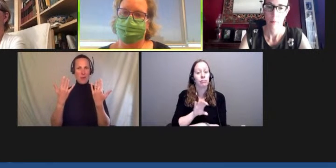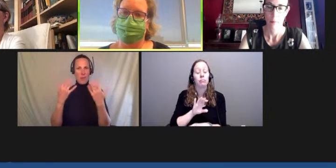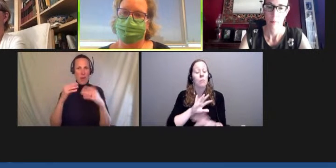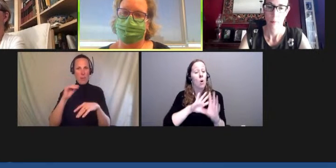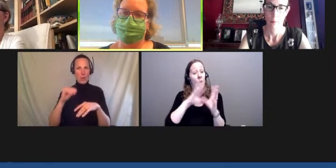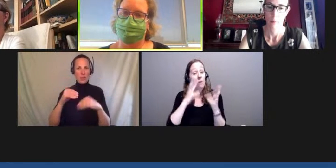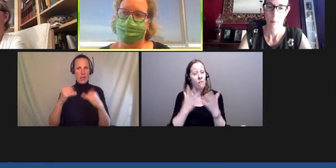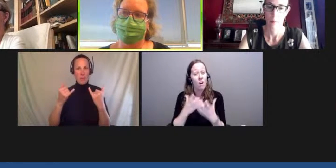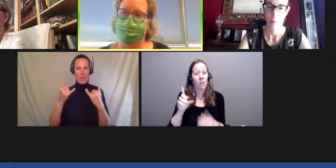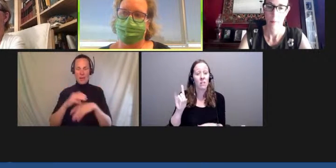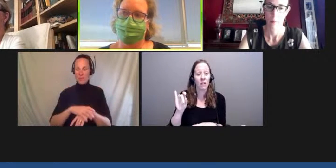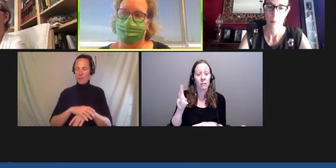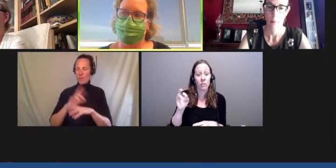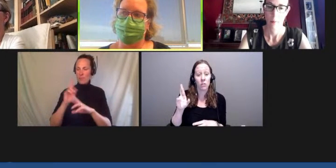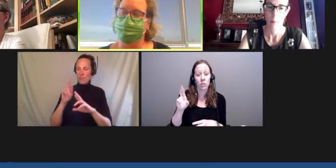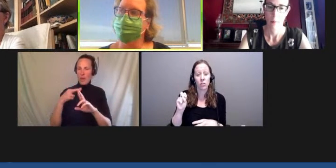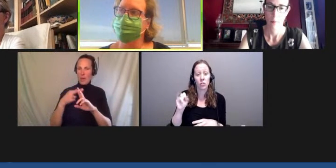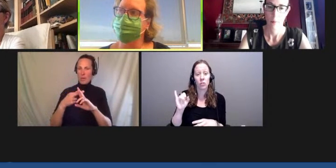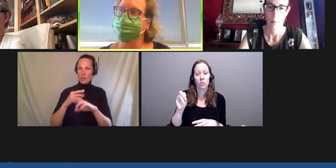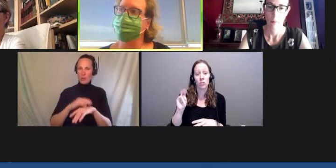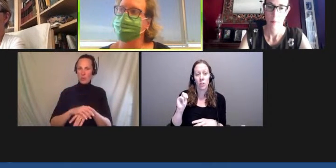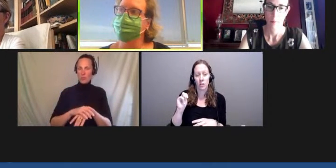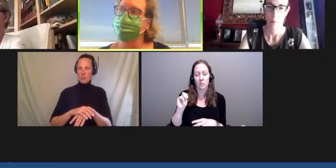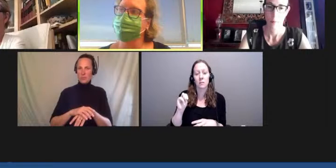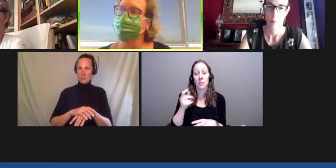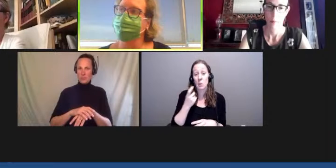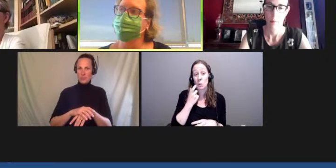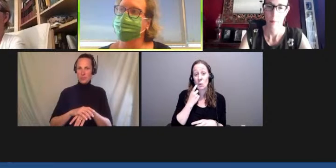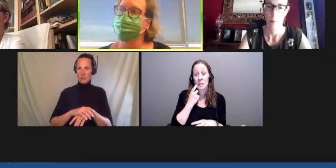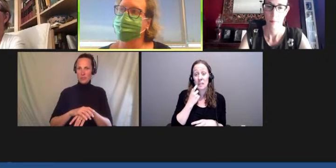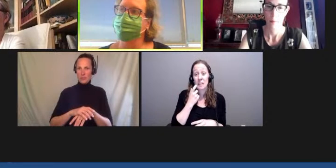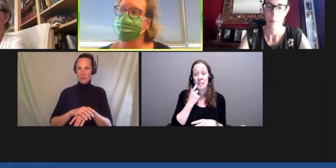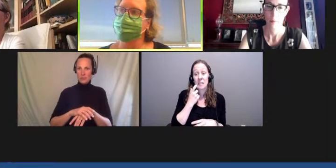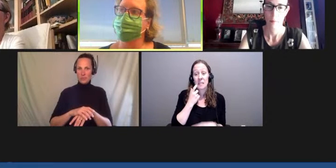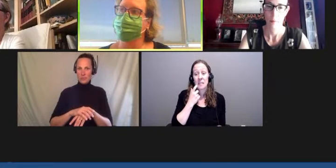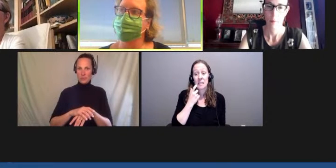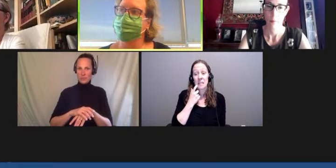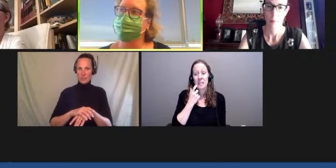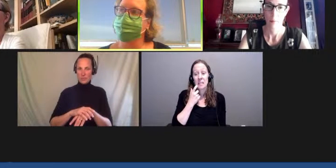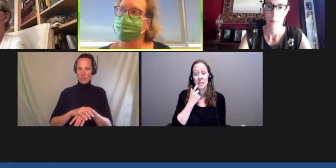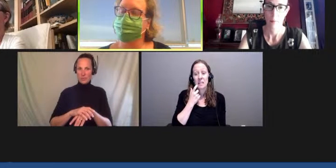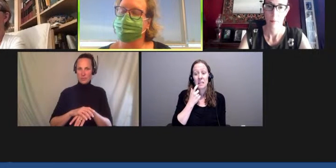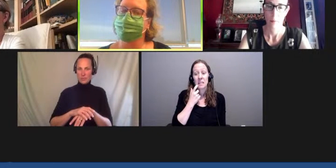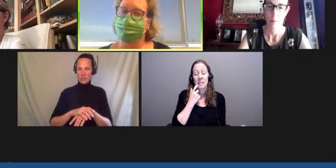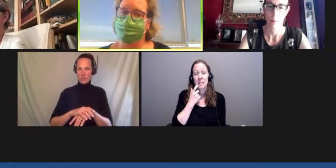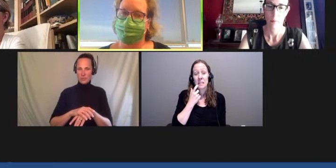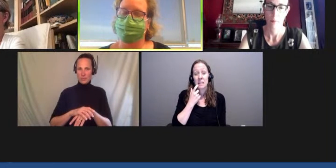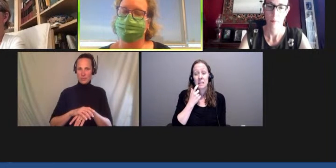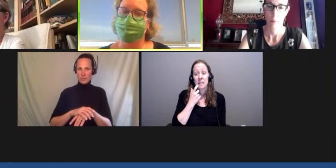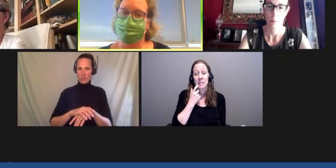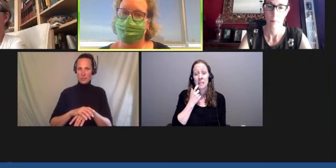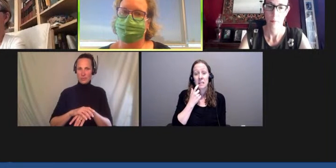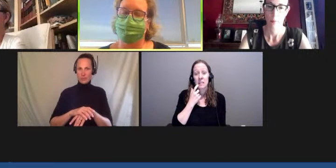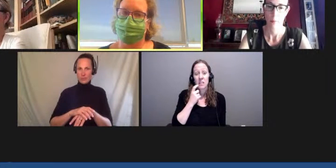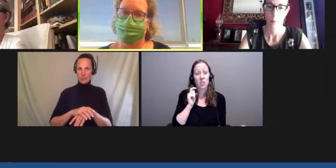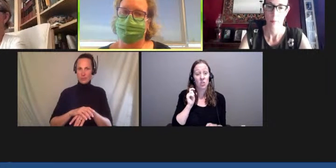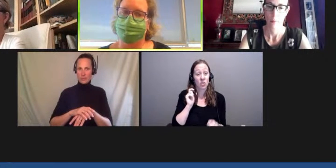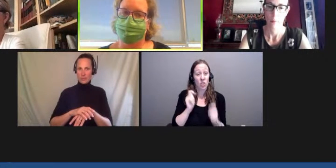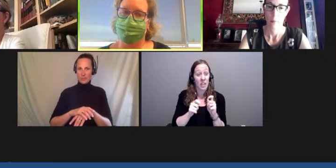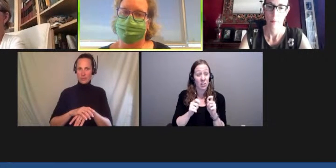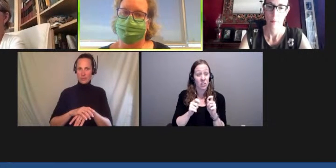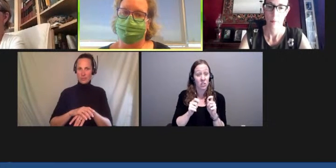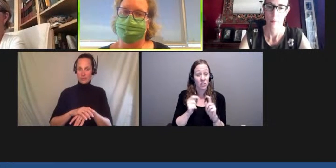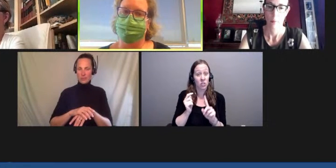diversion, we had an uptake with the most recent, which can be linked back to the most recent changes to